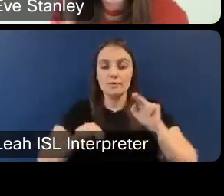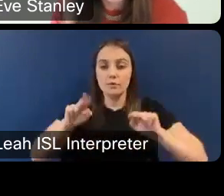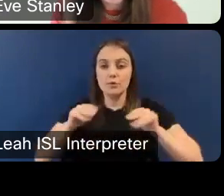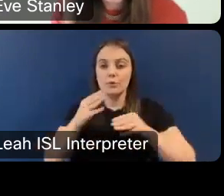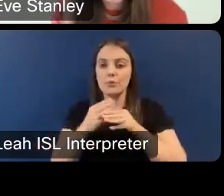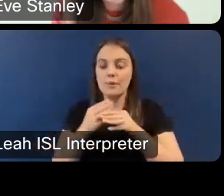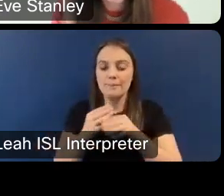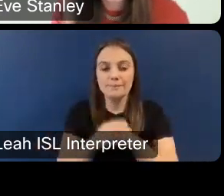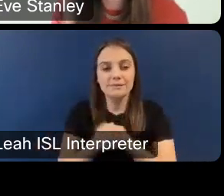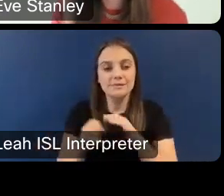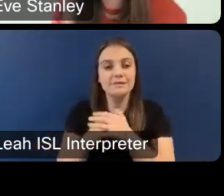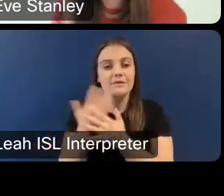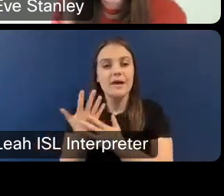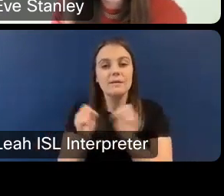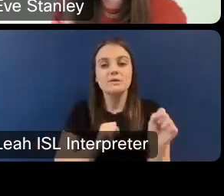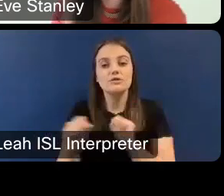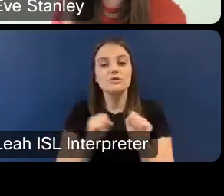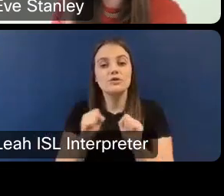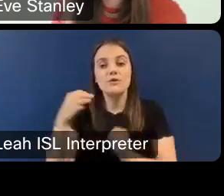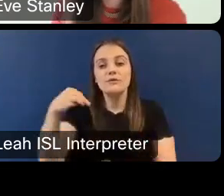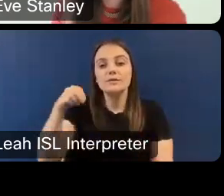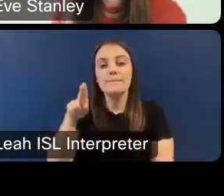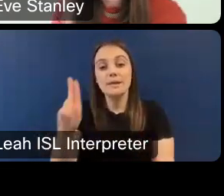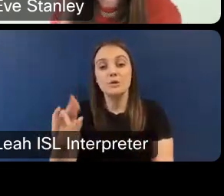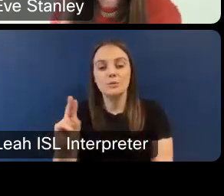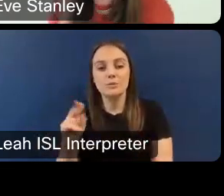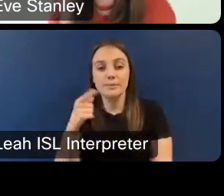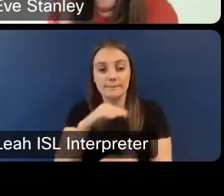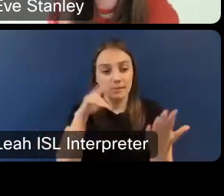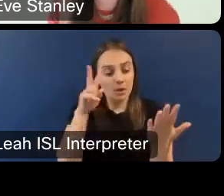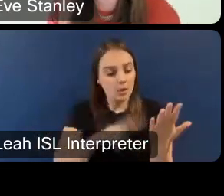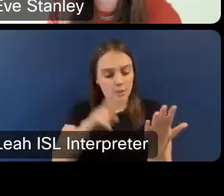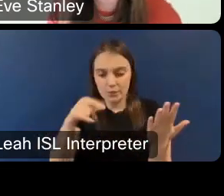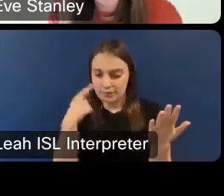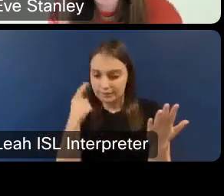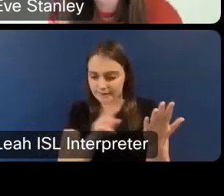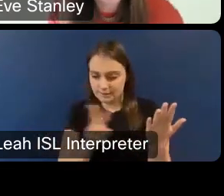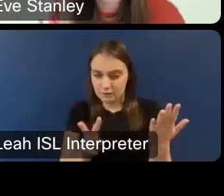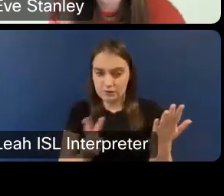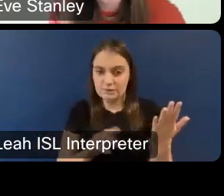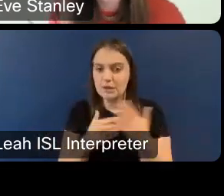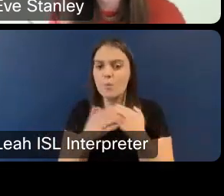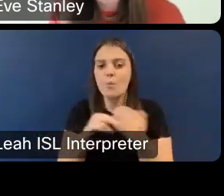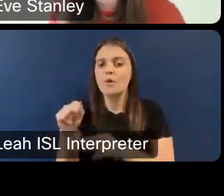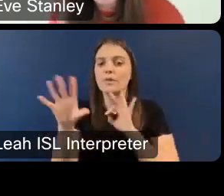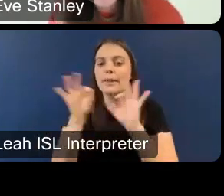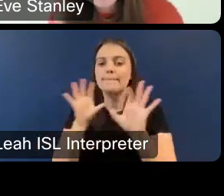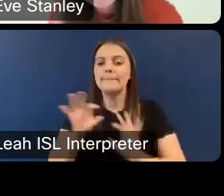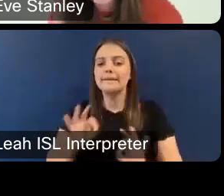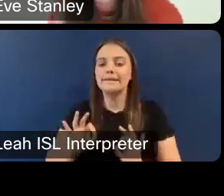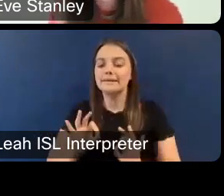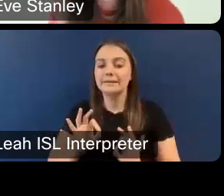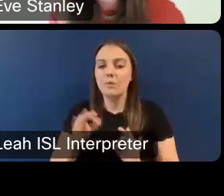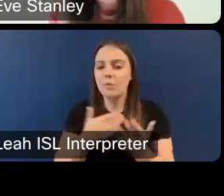developed a service menu so that every new mum who came to the service could look at what was, this menu that they could pick, what they think